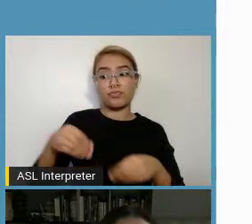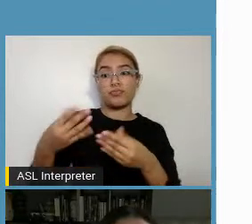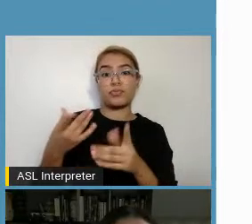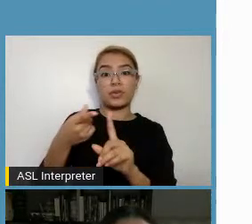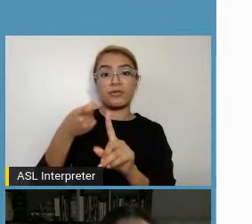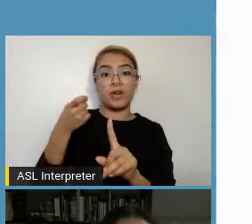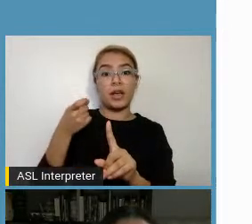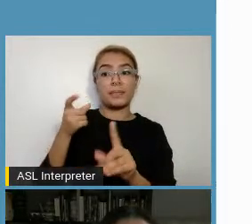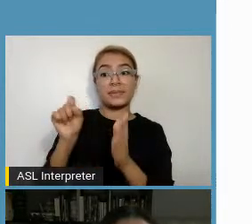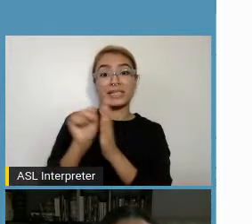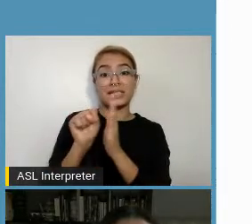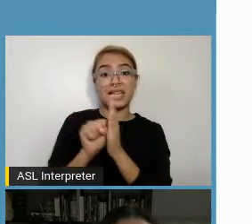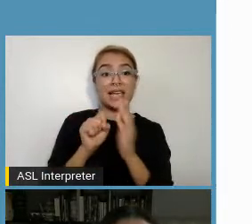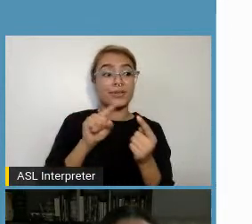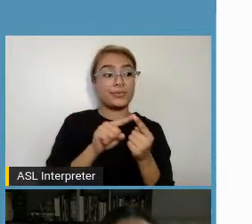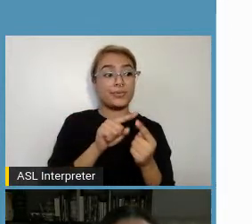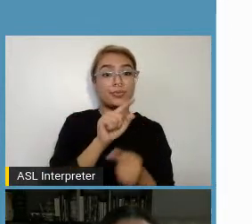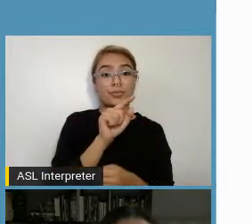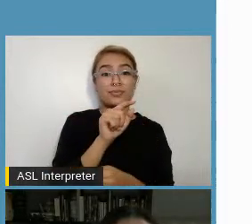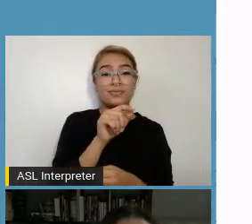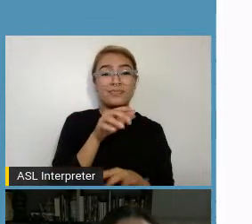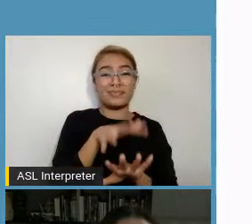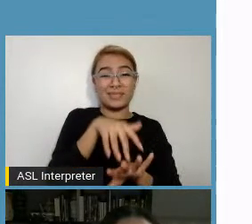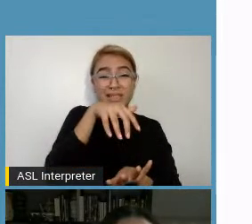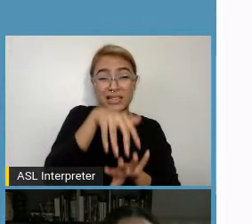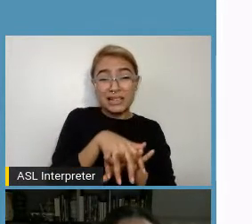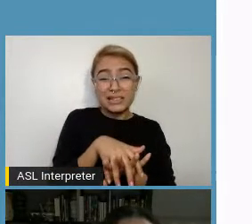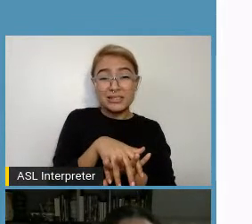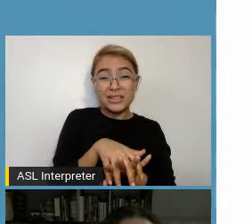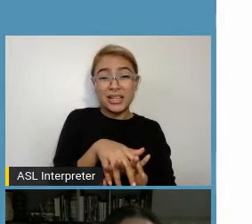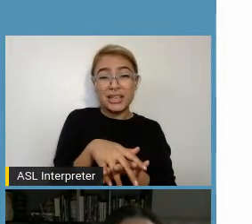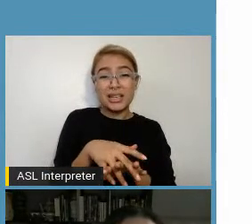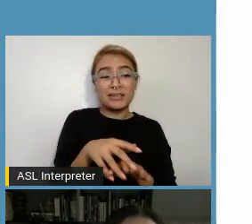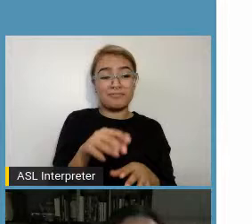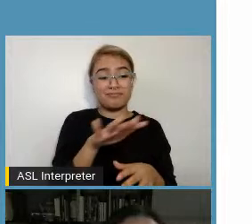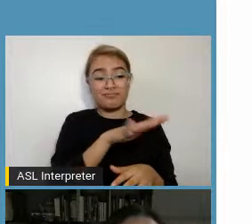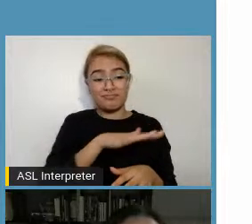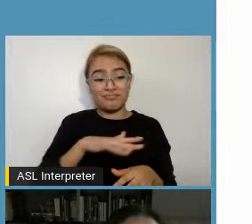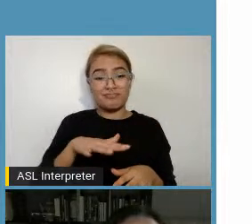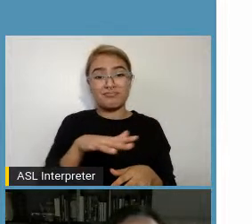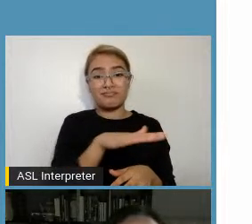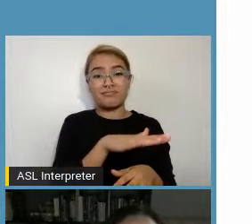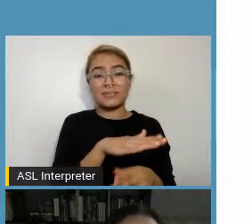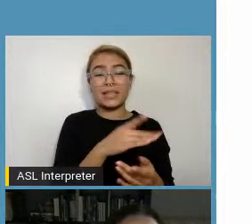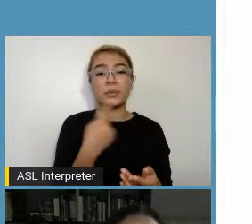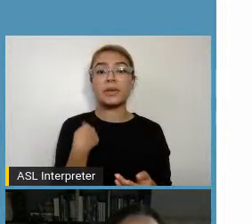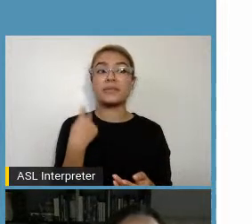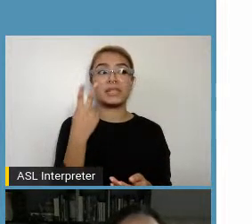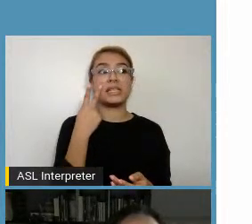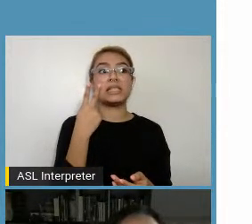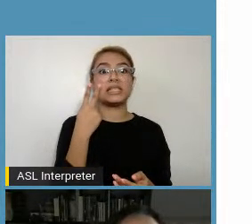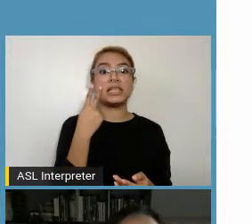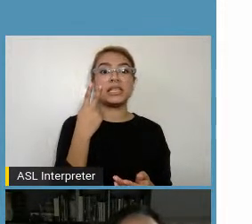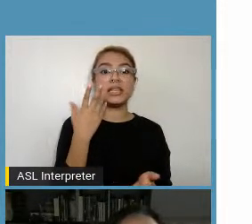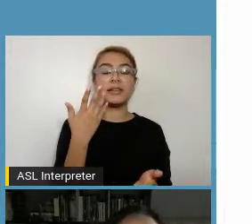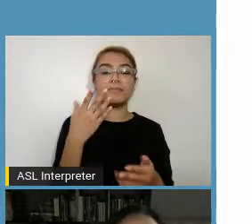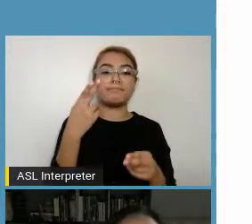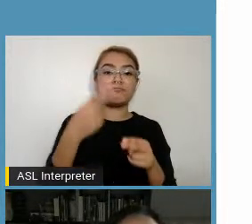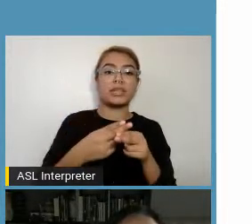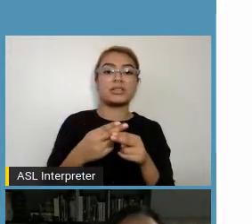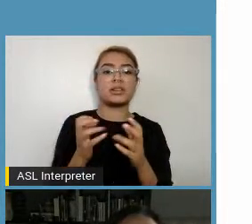from the state to the Indians that were down at Fort Utah. We had seen this referenced in several